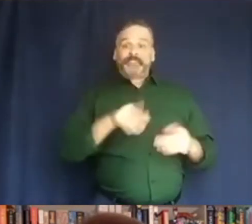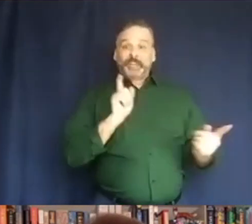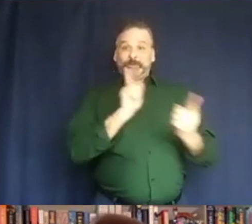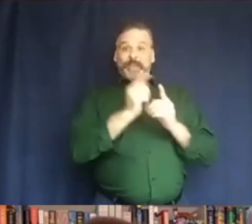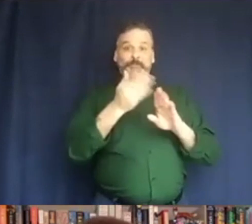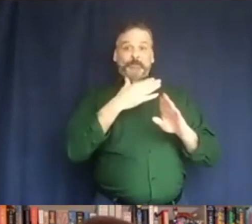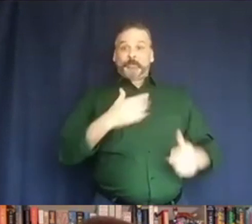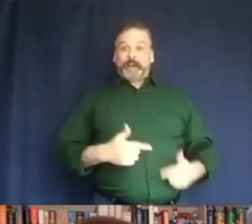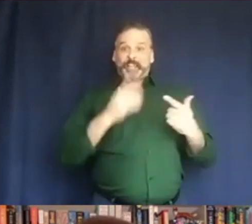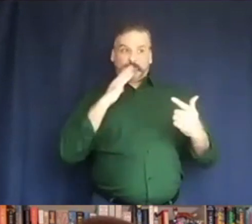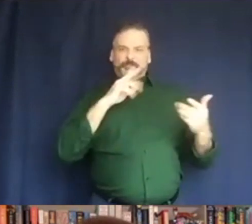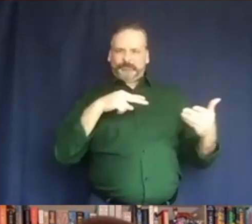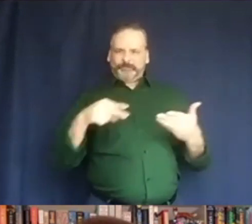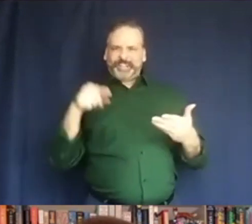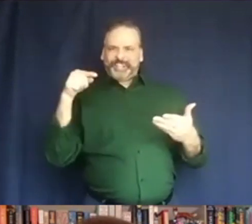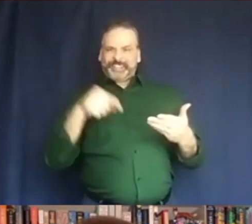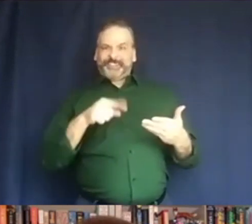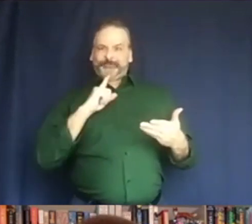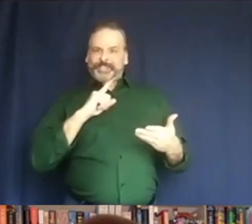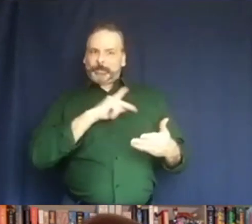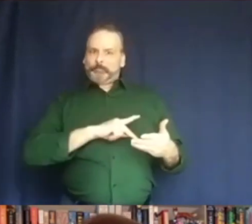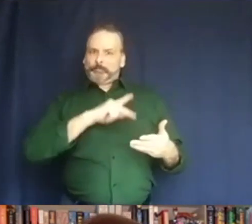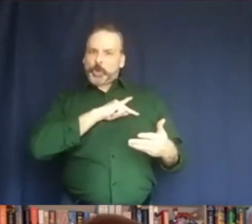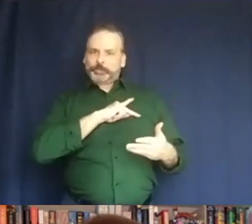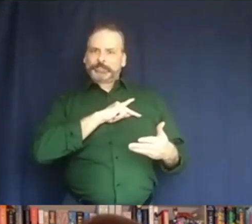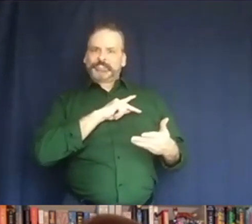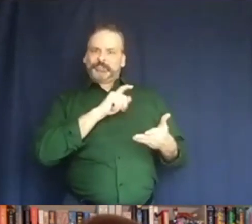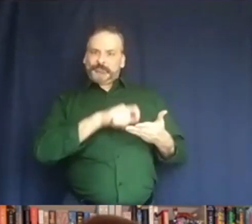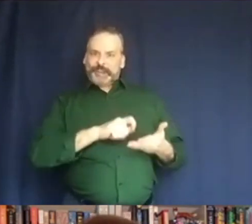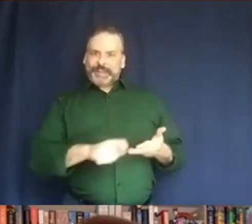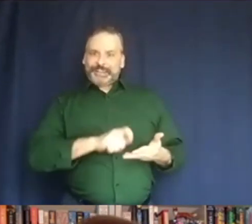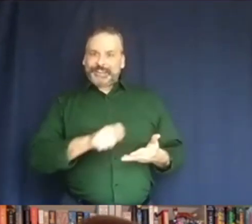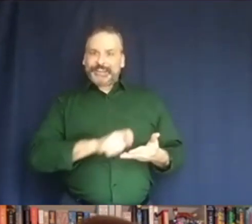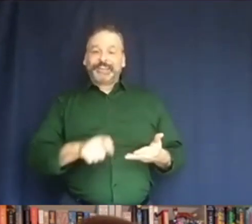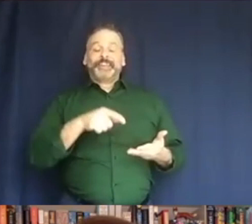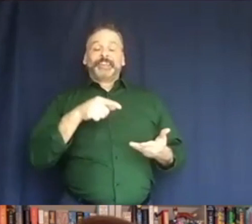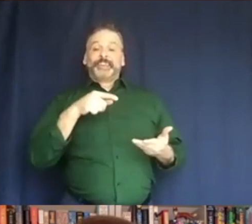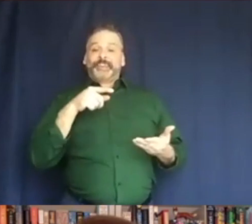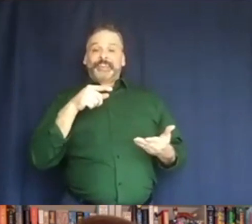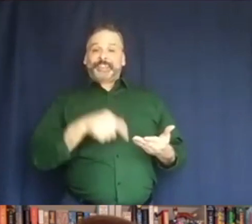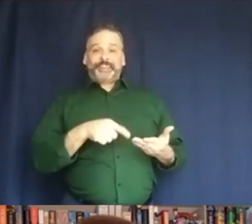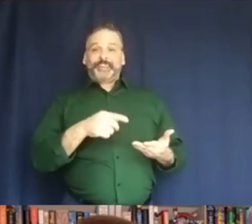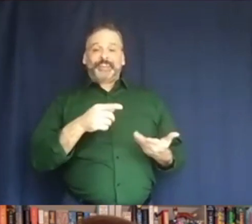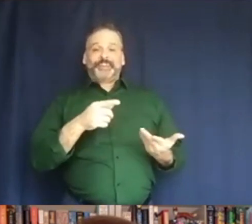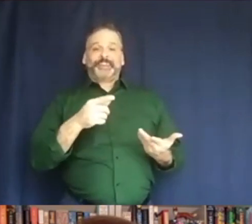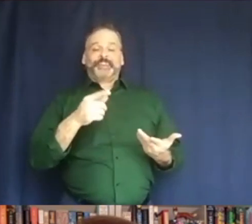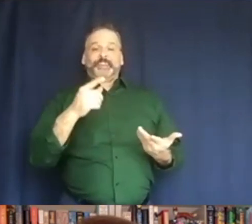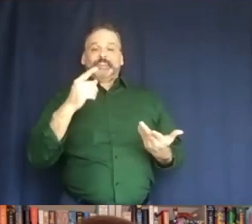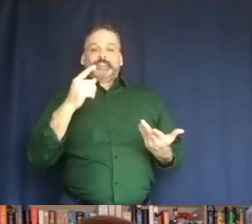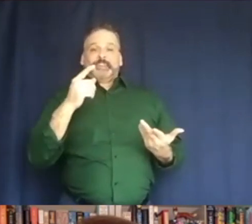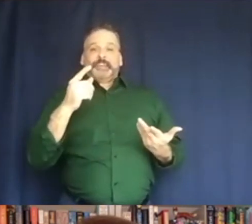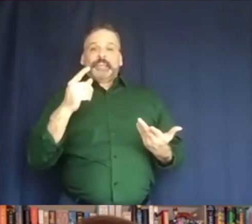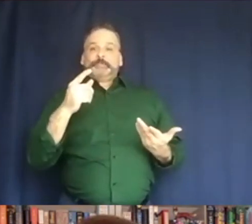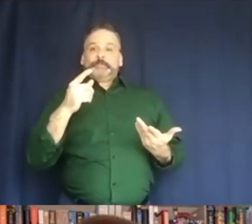life were going to be reading this really personal stuff, which I was writing. And that, you know,